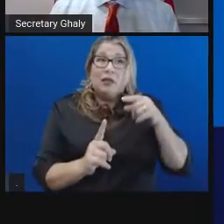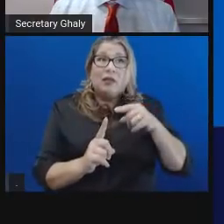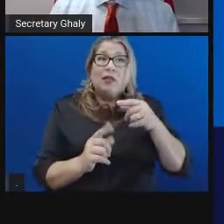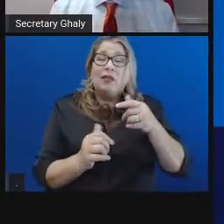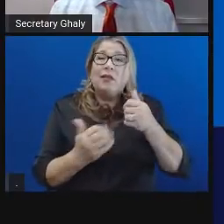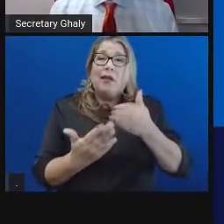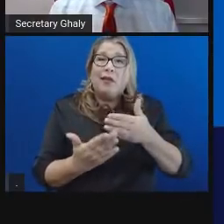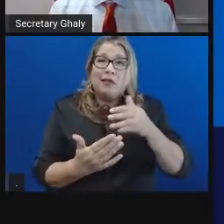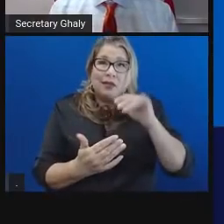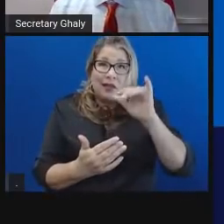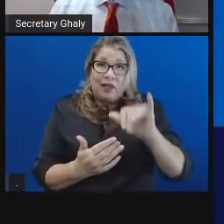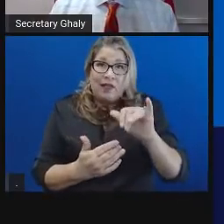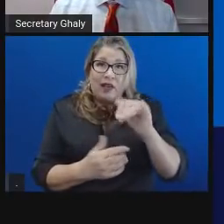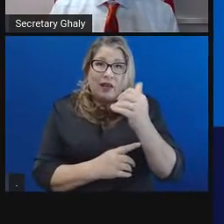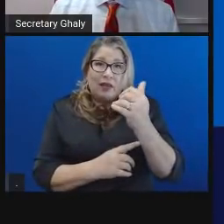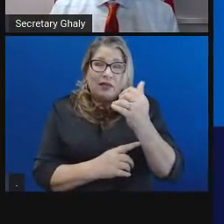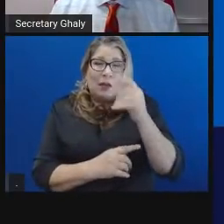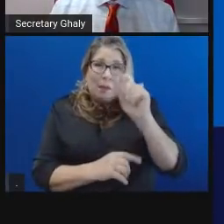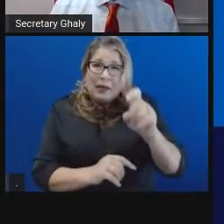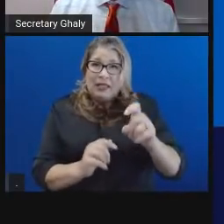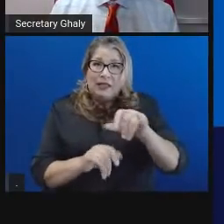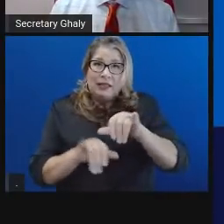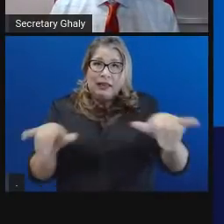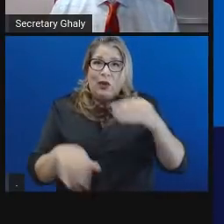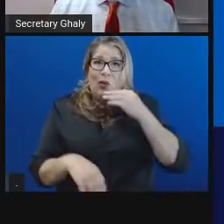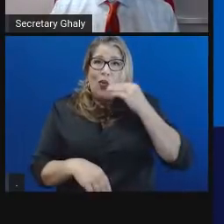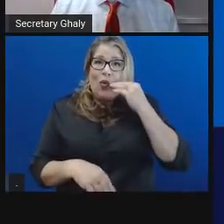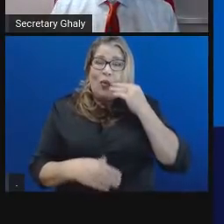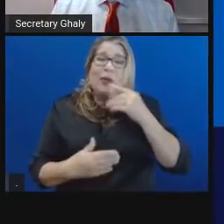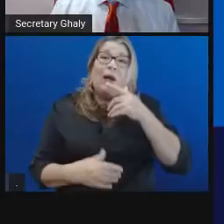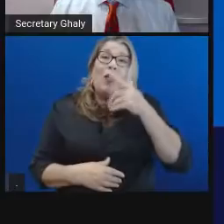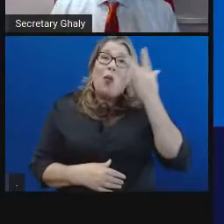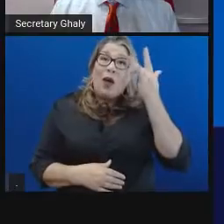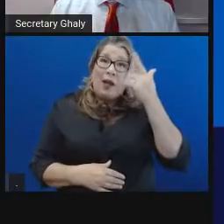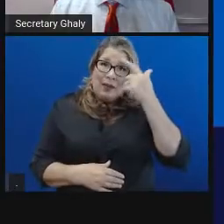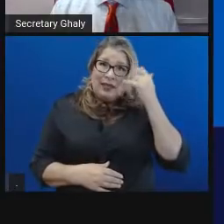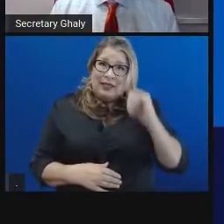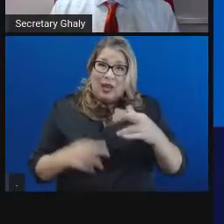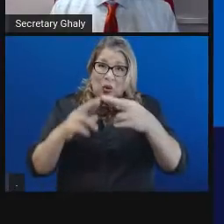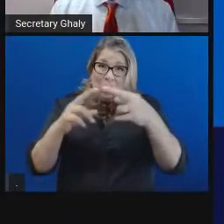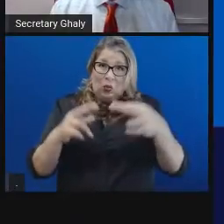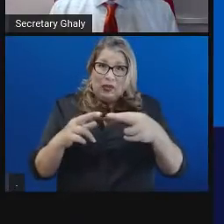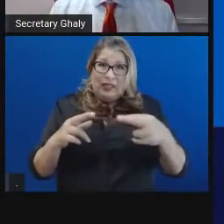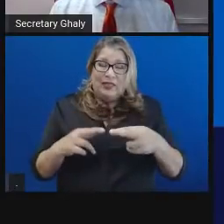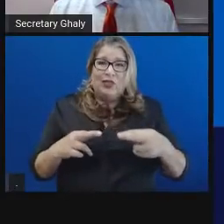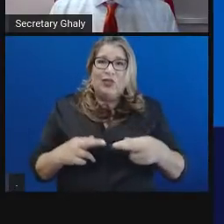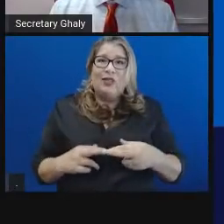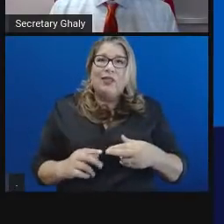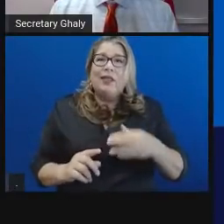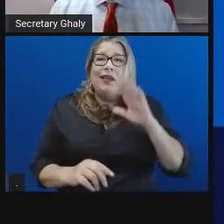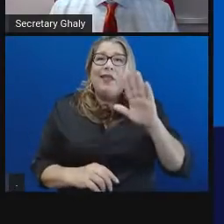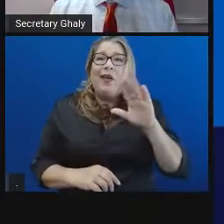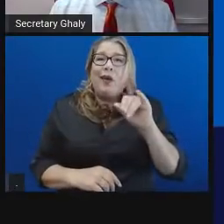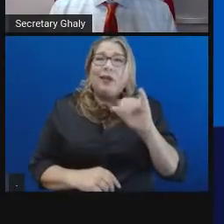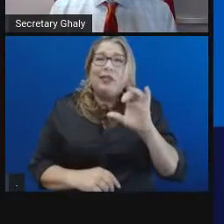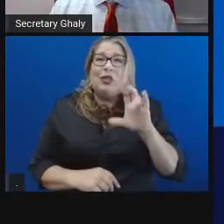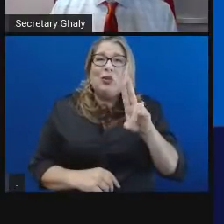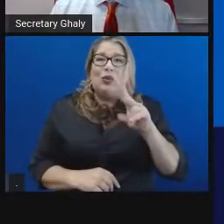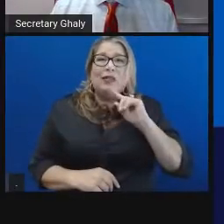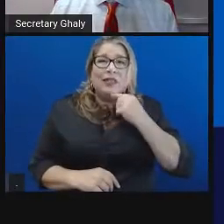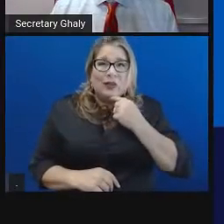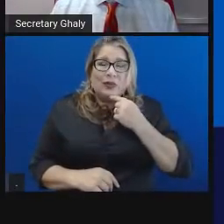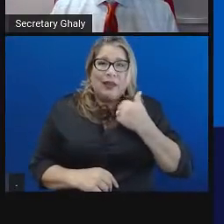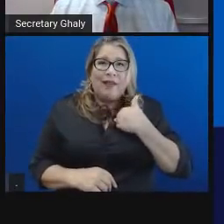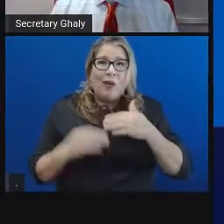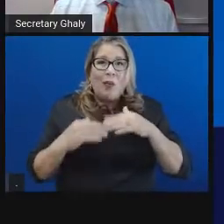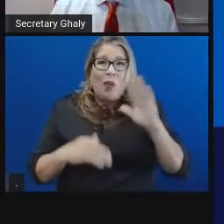lower than 15% available ICU capacity. Of the 5 regions in the state, 4, the ones you see here, the Bay Area,